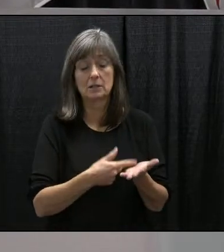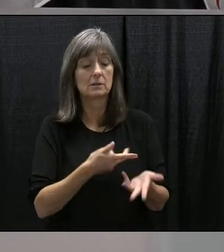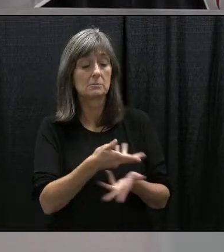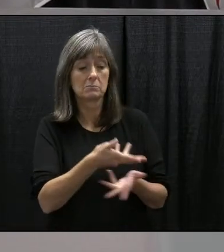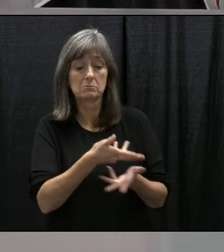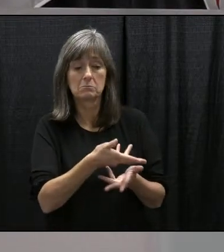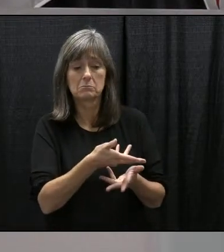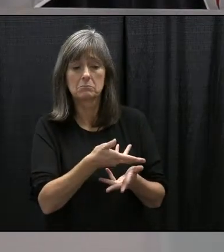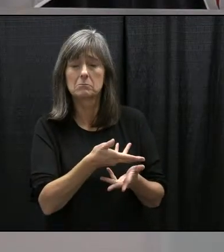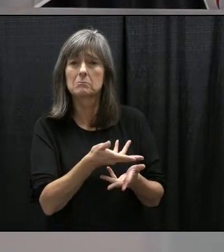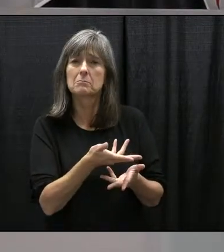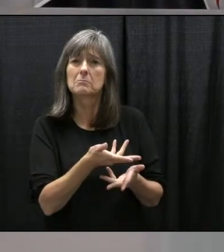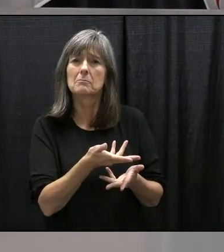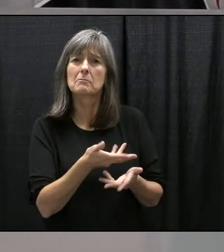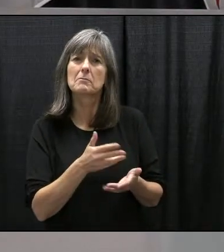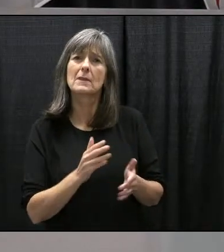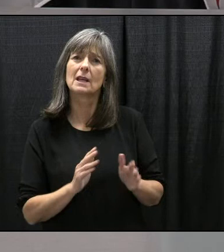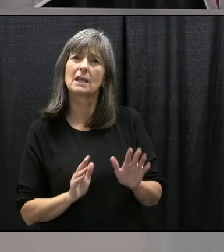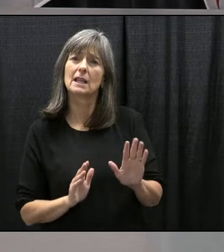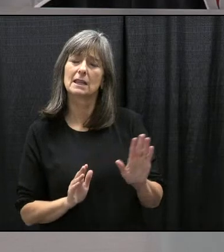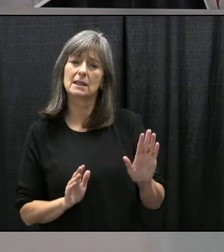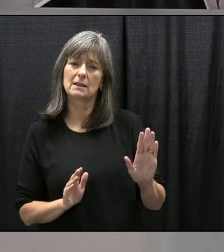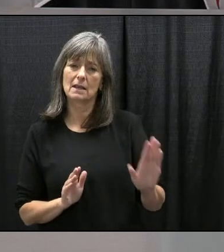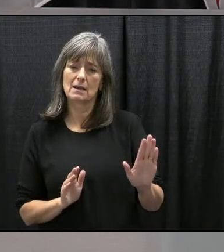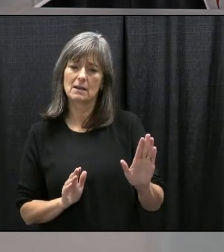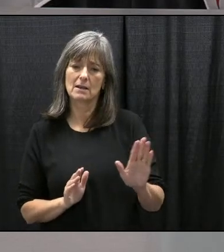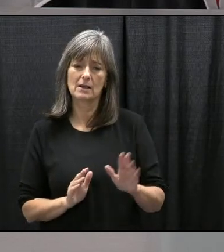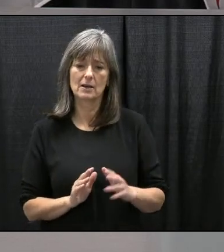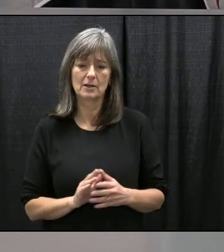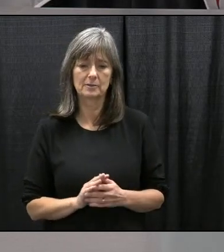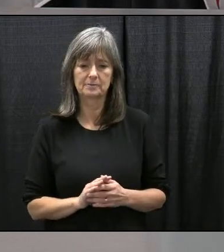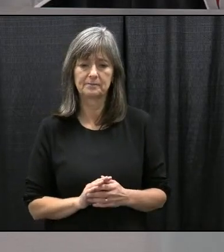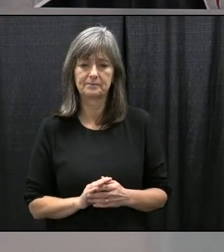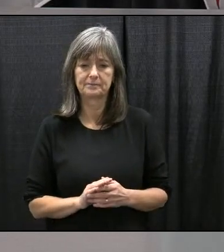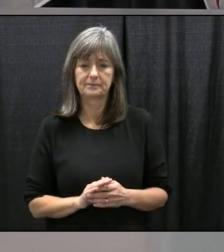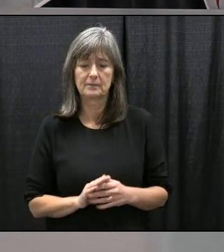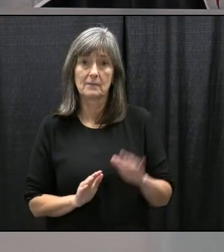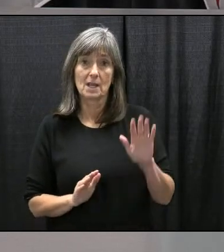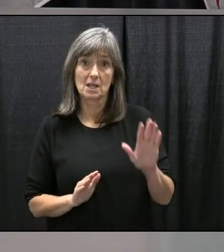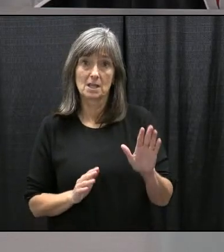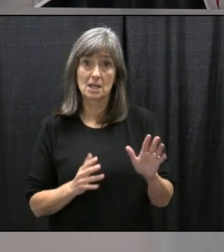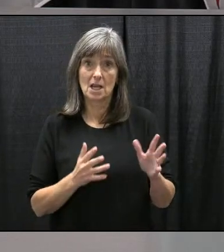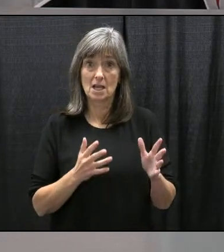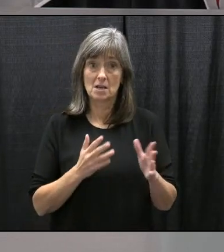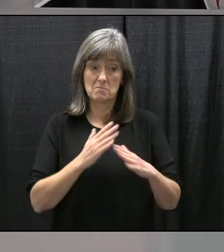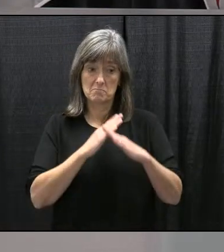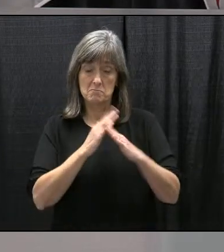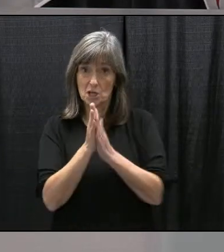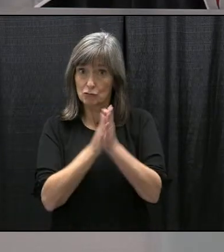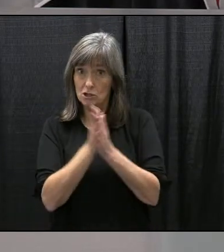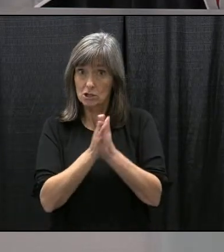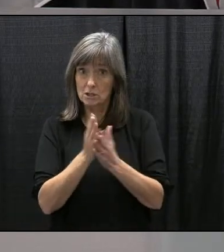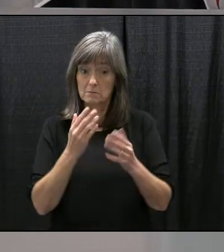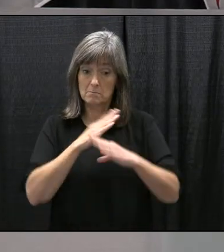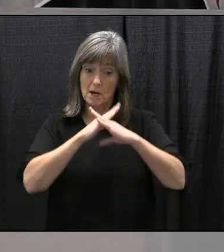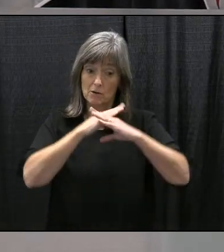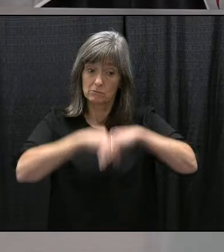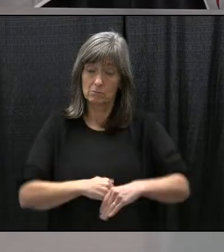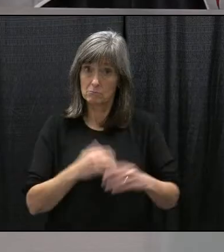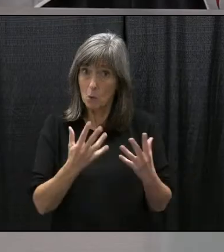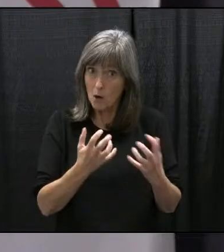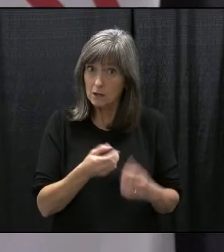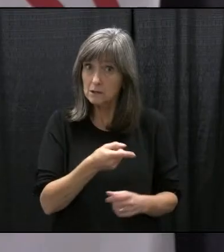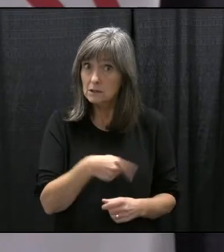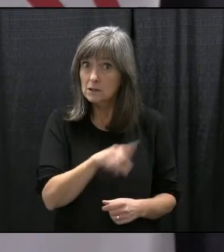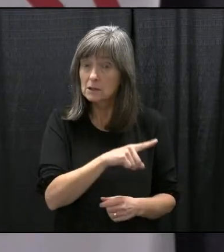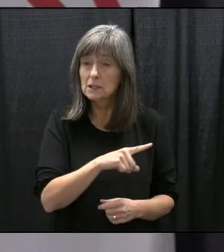what sort of want is there from the business community to help eliminate these barriers for people? You know, I'll